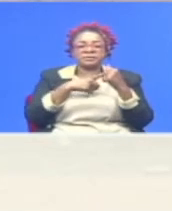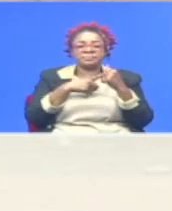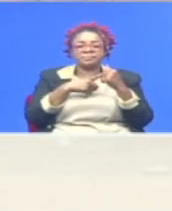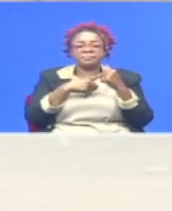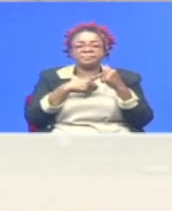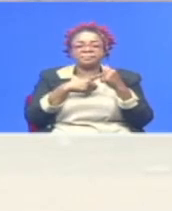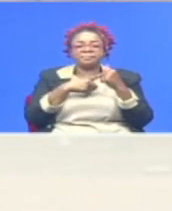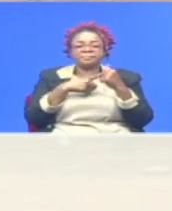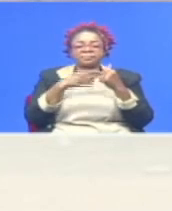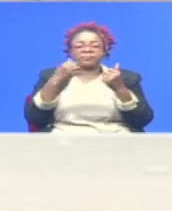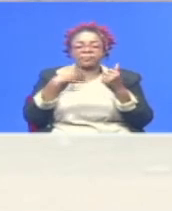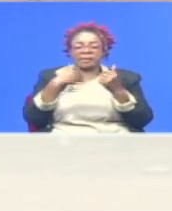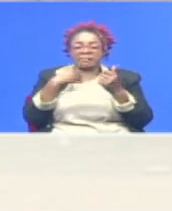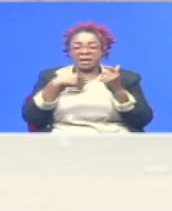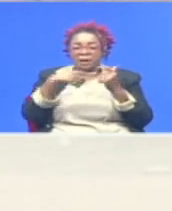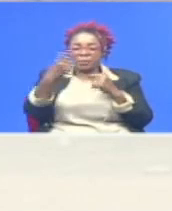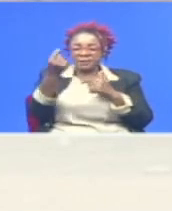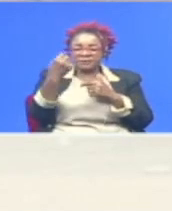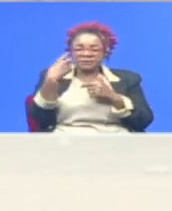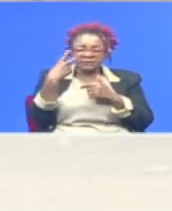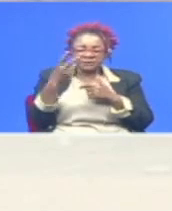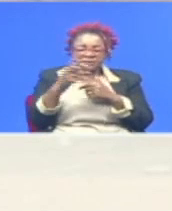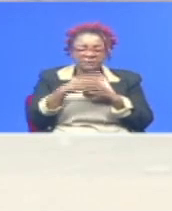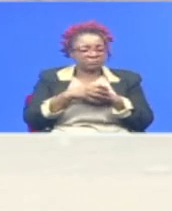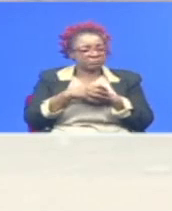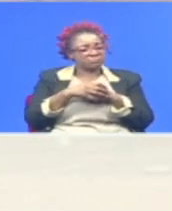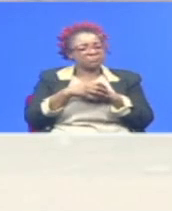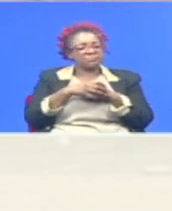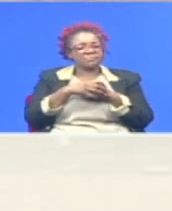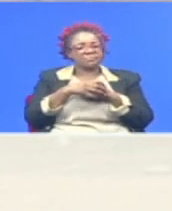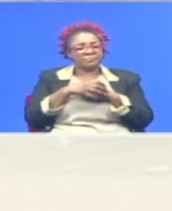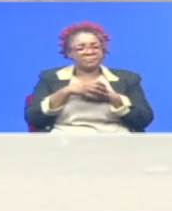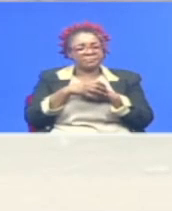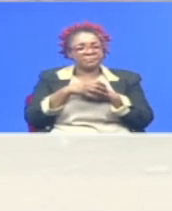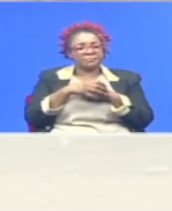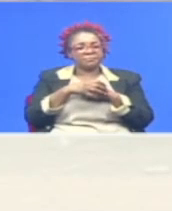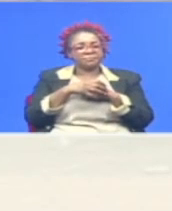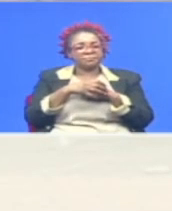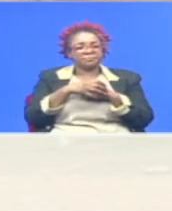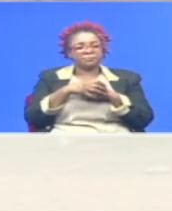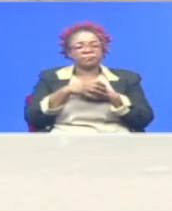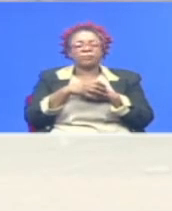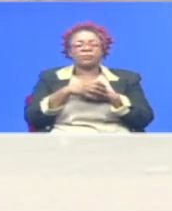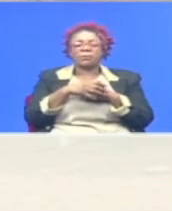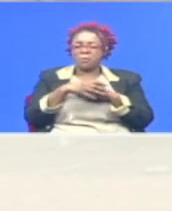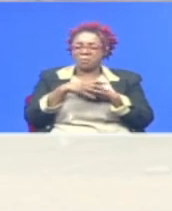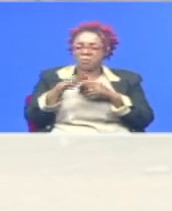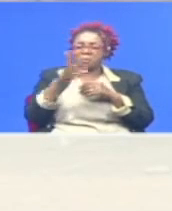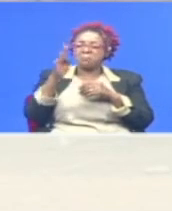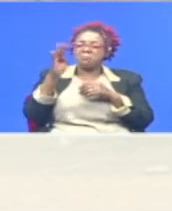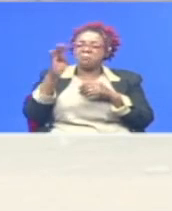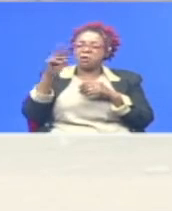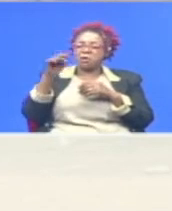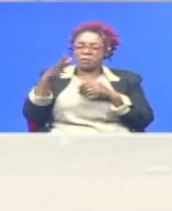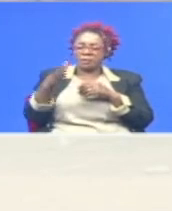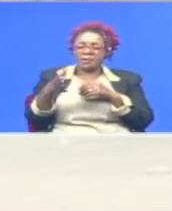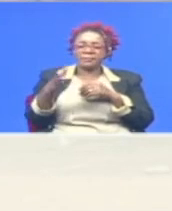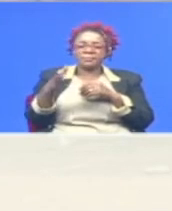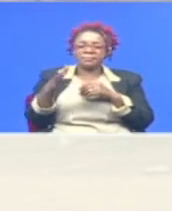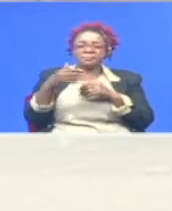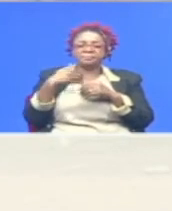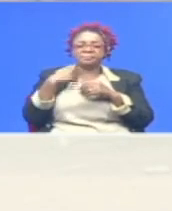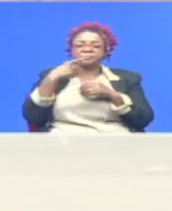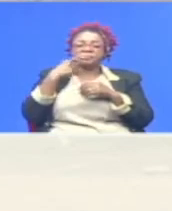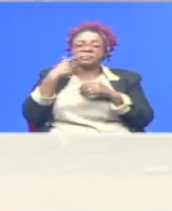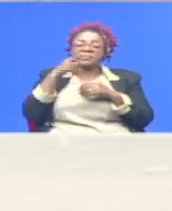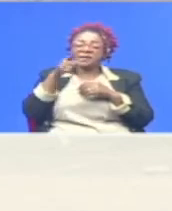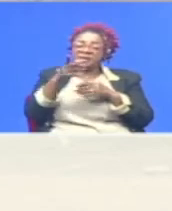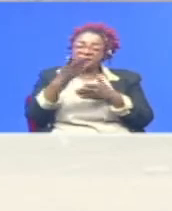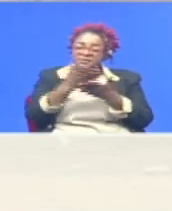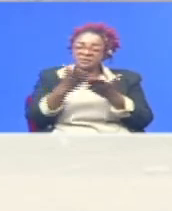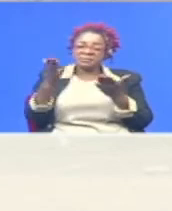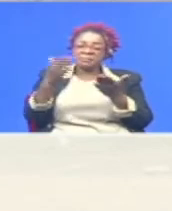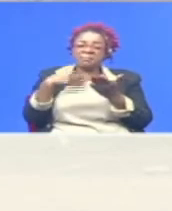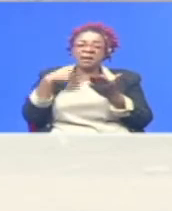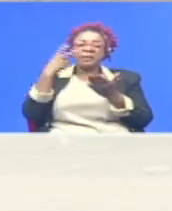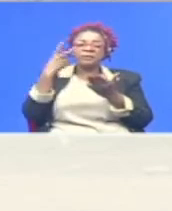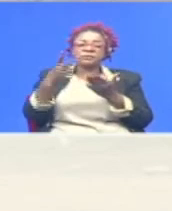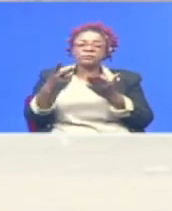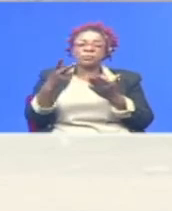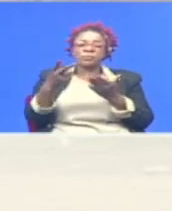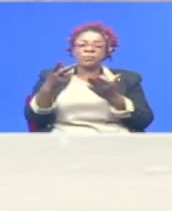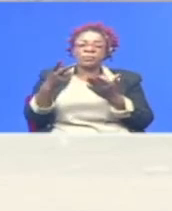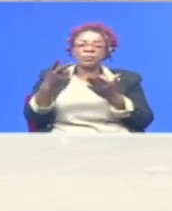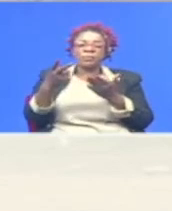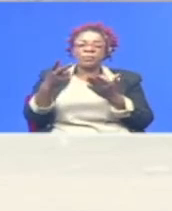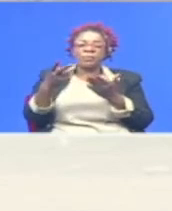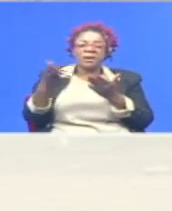huko nikaona ala. Bongo iko hapa. Kabia hii kitu niliona Kendogolo na ilikuwa